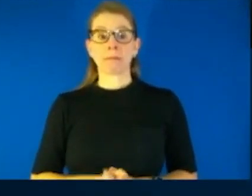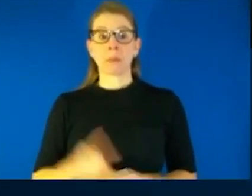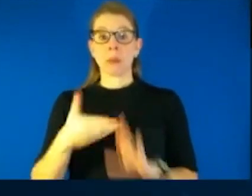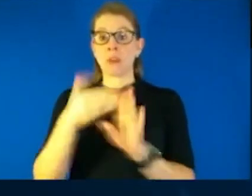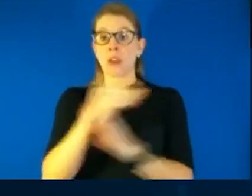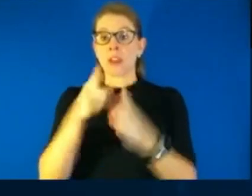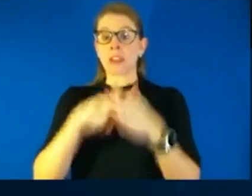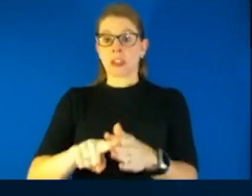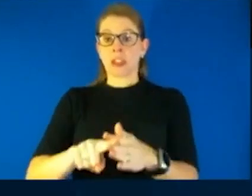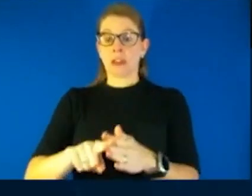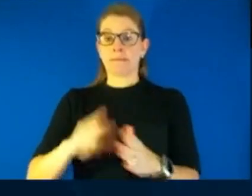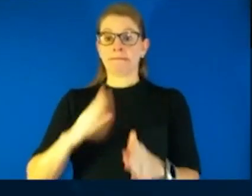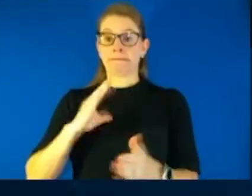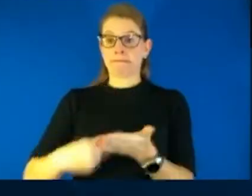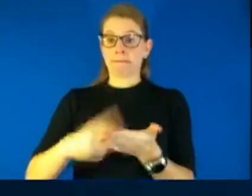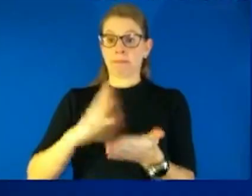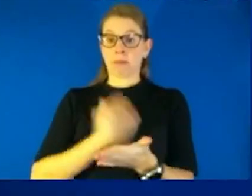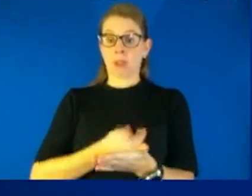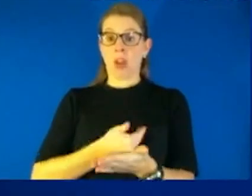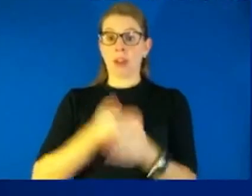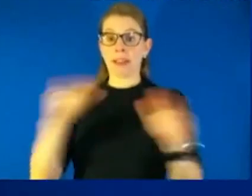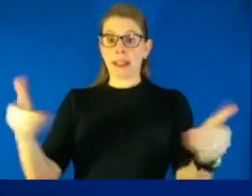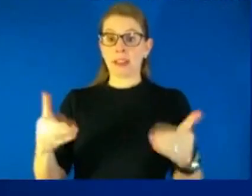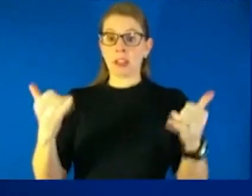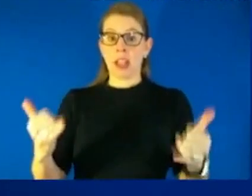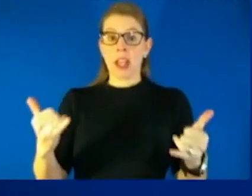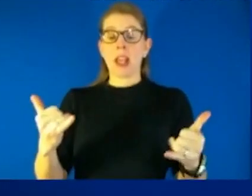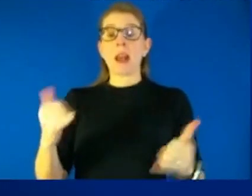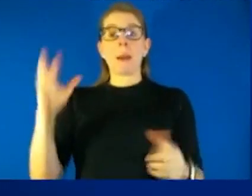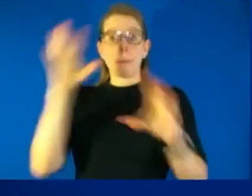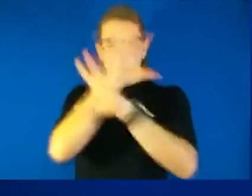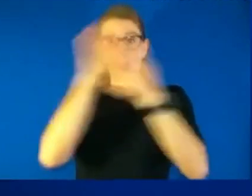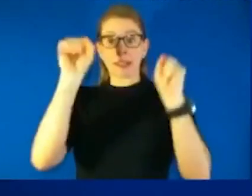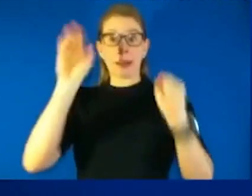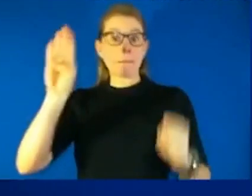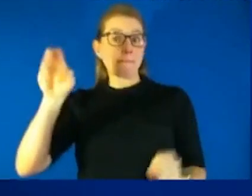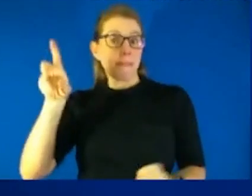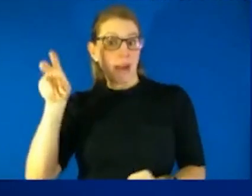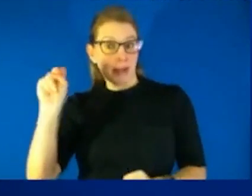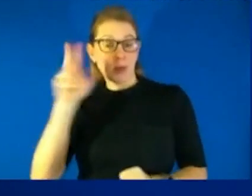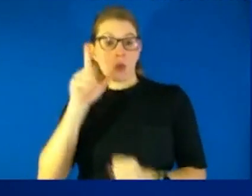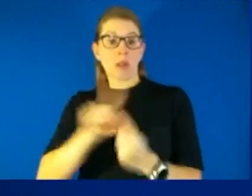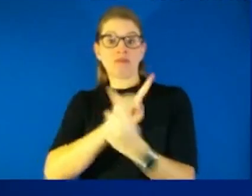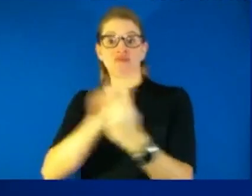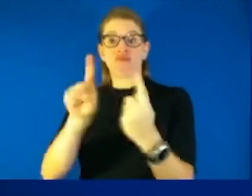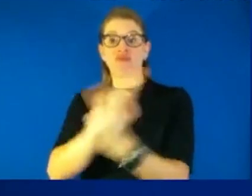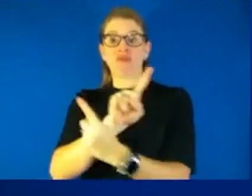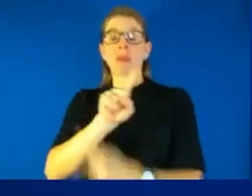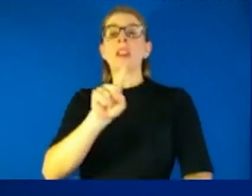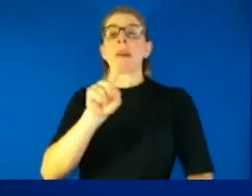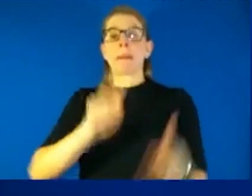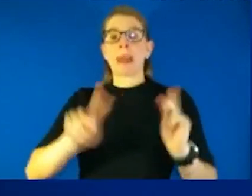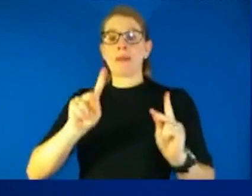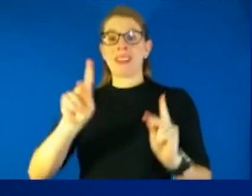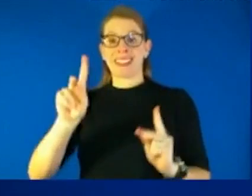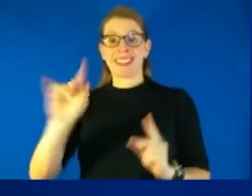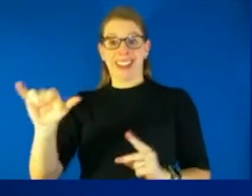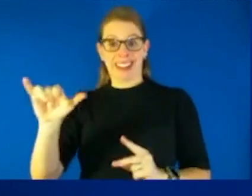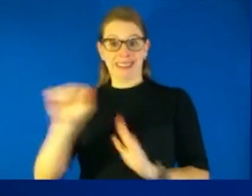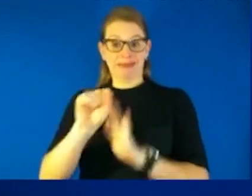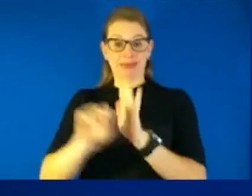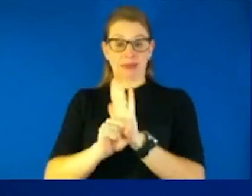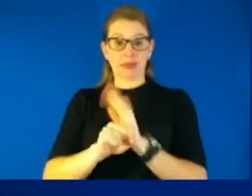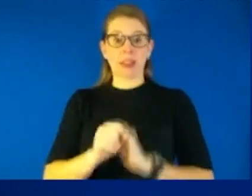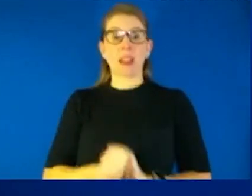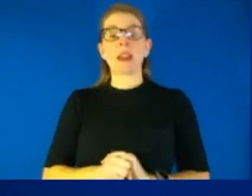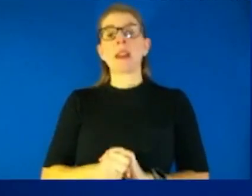Biden preparing to visit the hardest hit areas of Kentucky, where at least 74 people are now confirmed dead, while dozens more remain missing